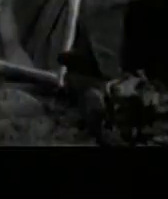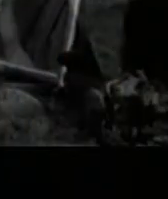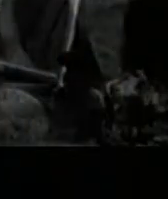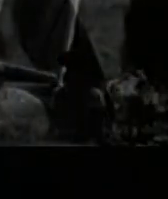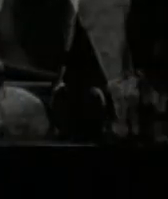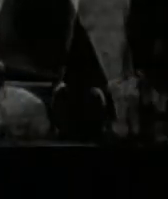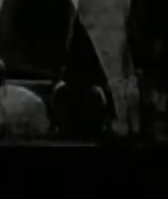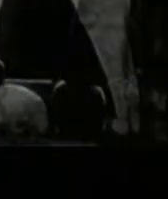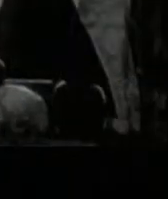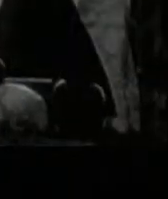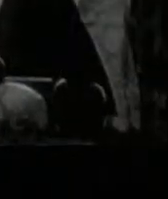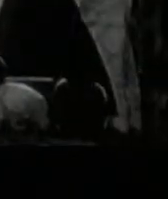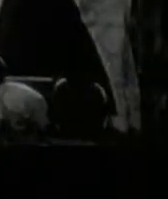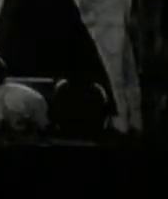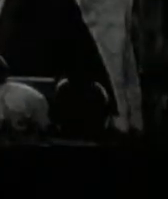Free.